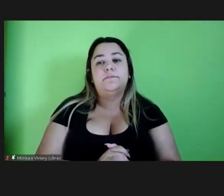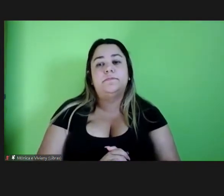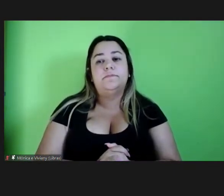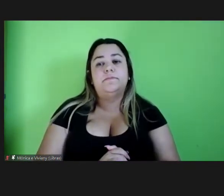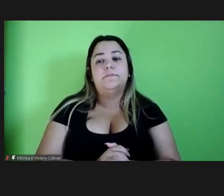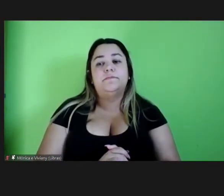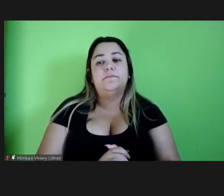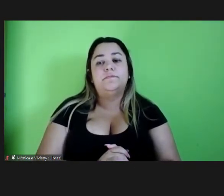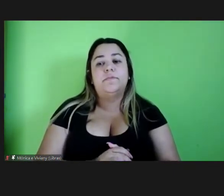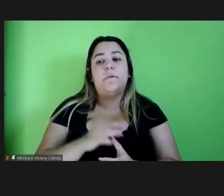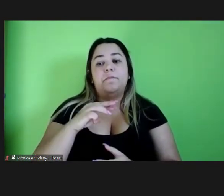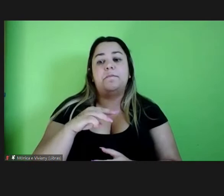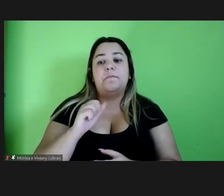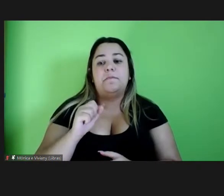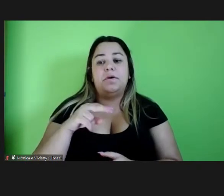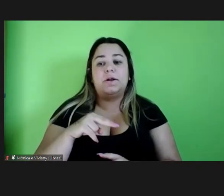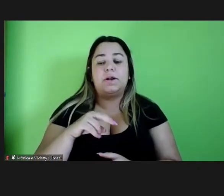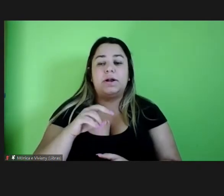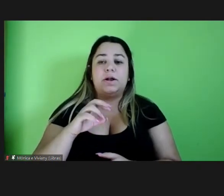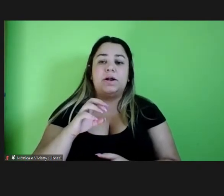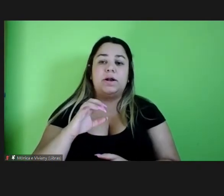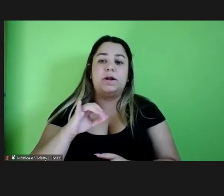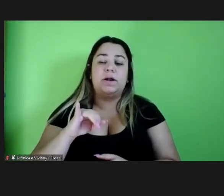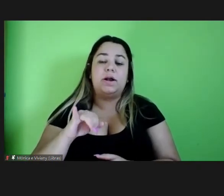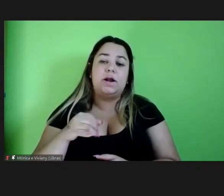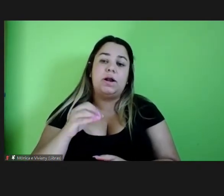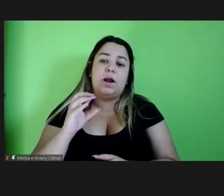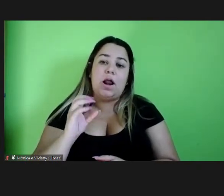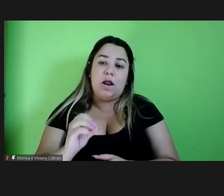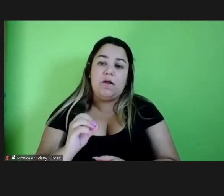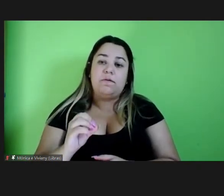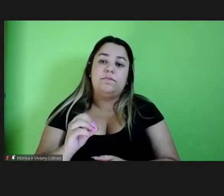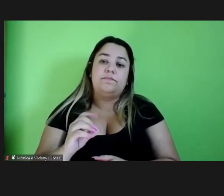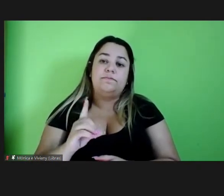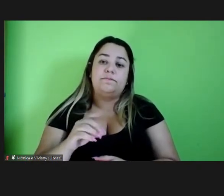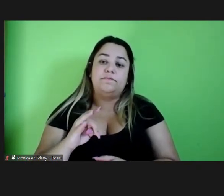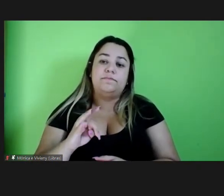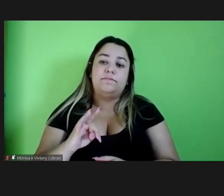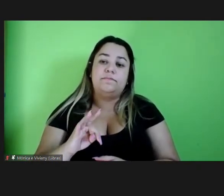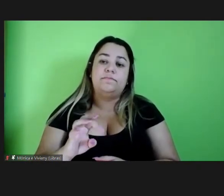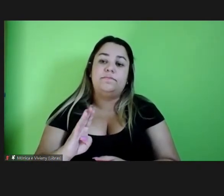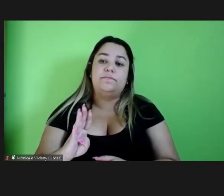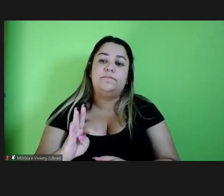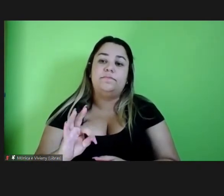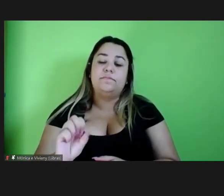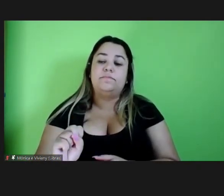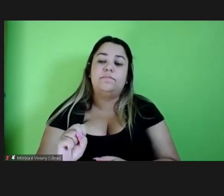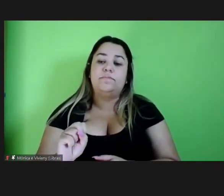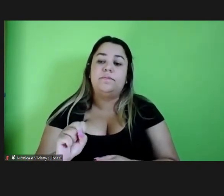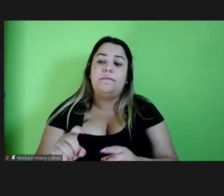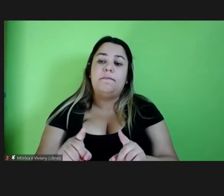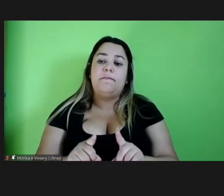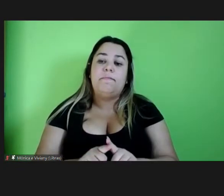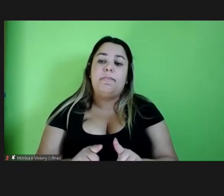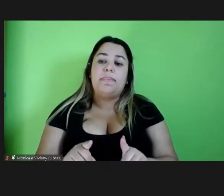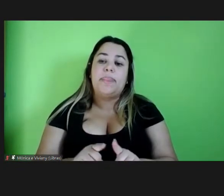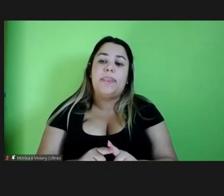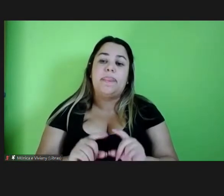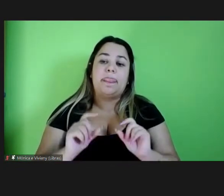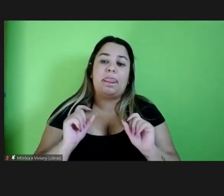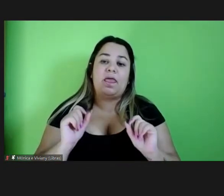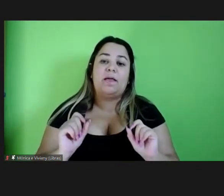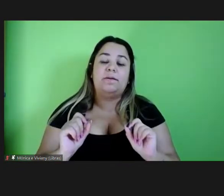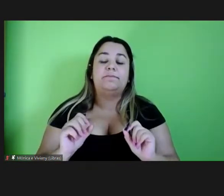From a generalist perspective, I'm not a diabetic nurse specialist. In the UK, we have specialists and we